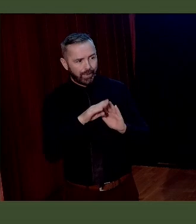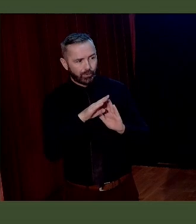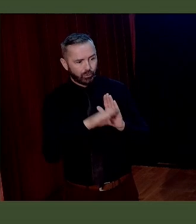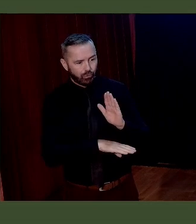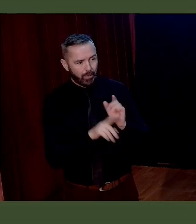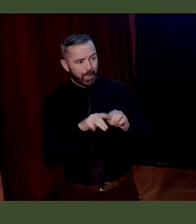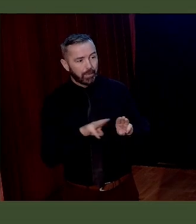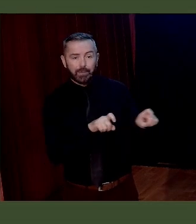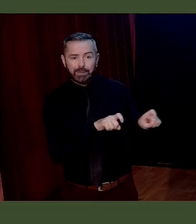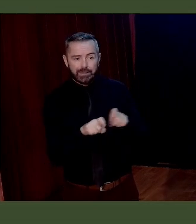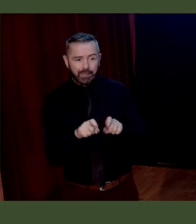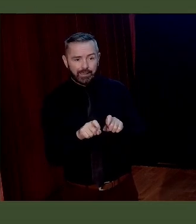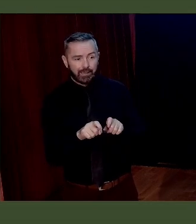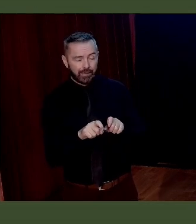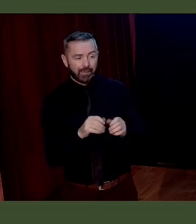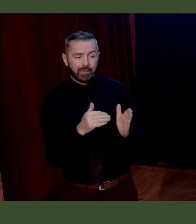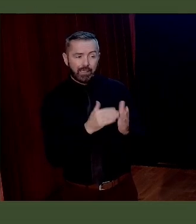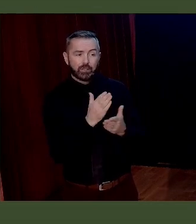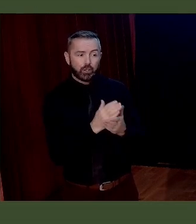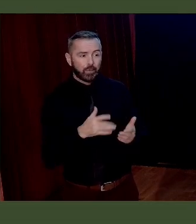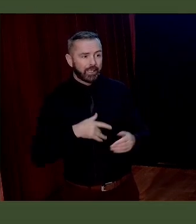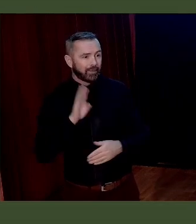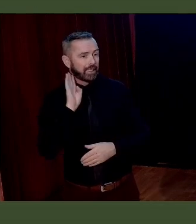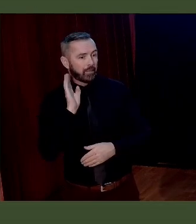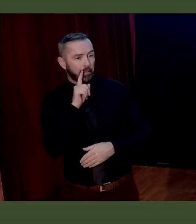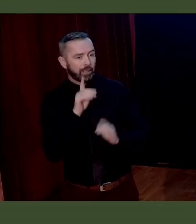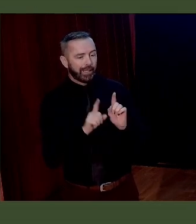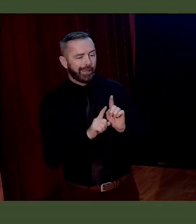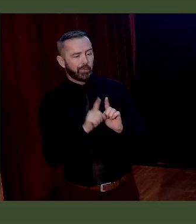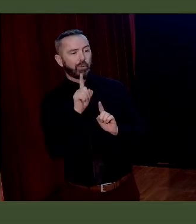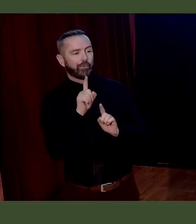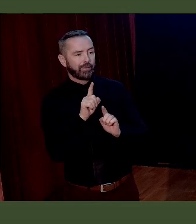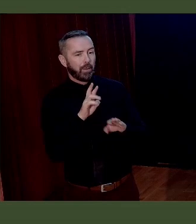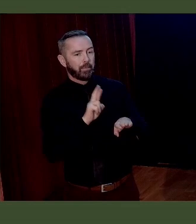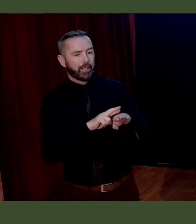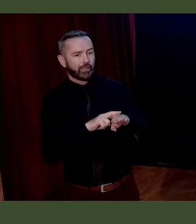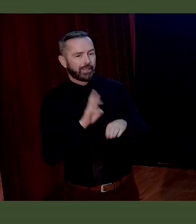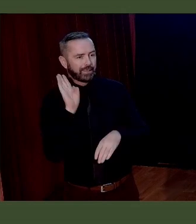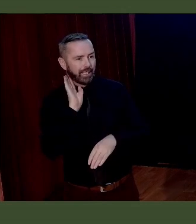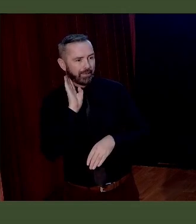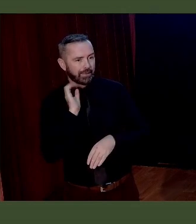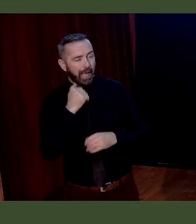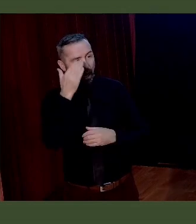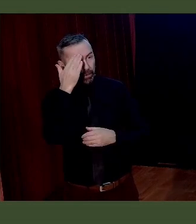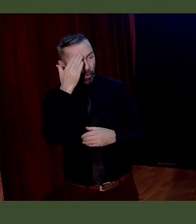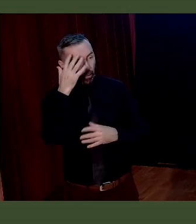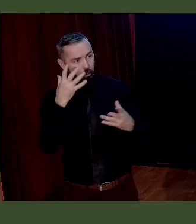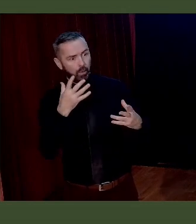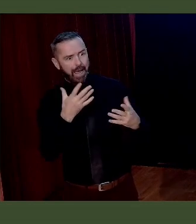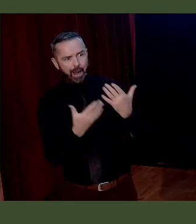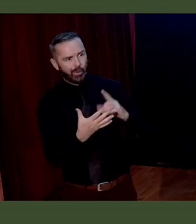And people will still be in tenements, but they'll be in the better tenements. I know it's a stretch, but you can